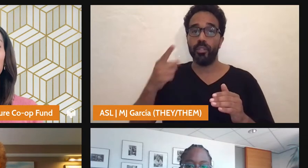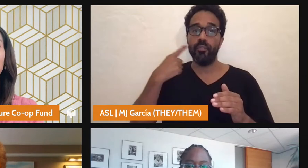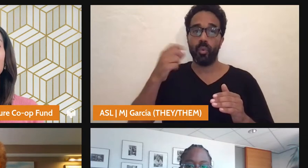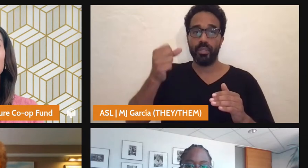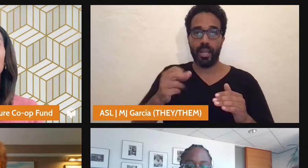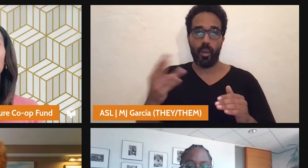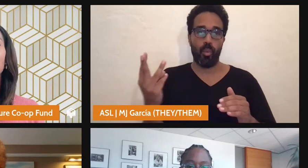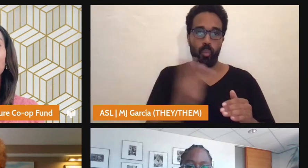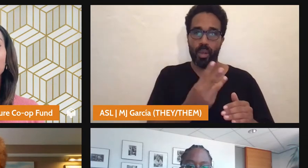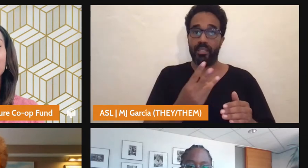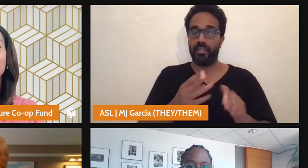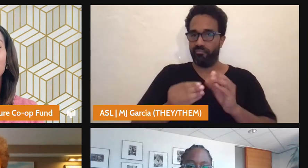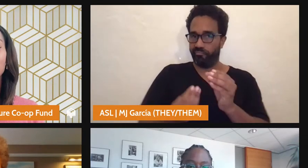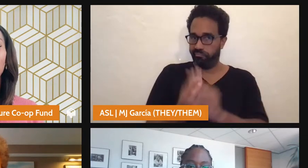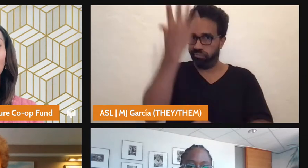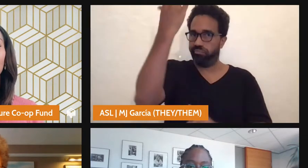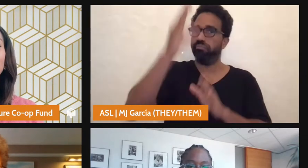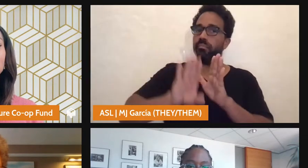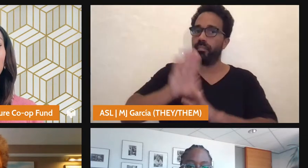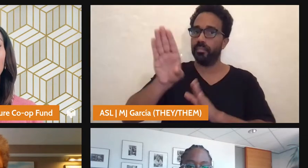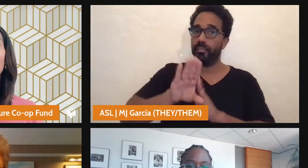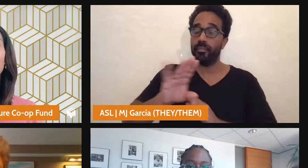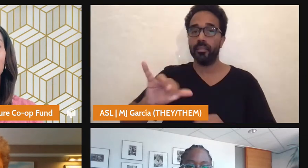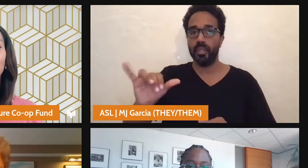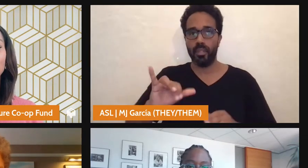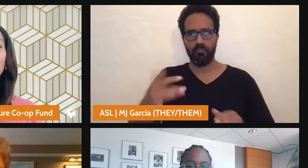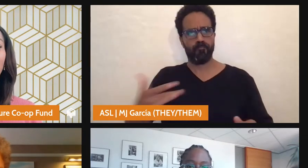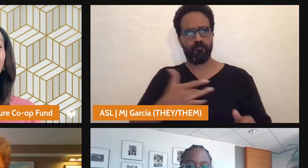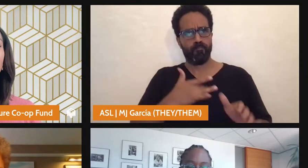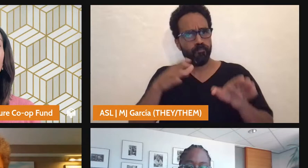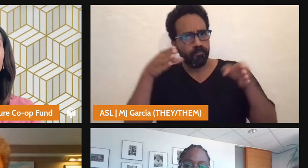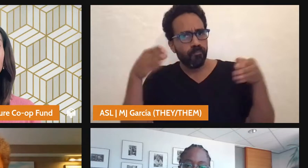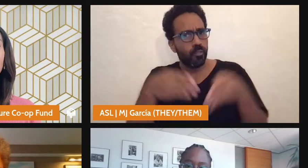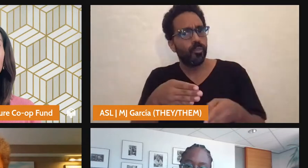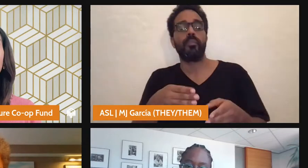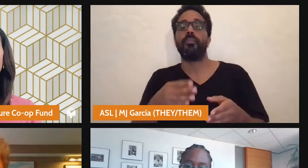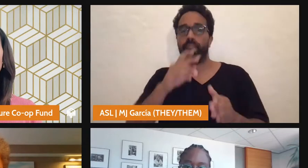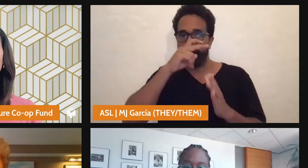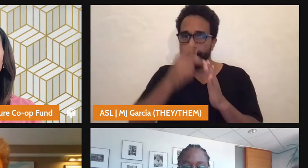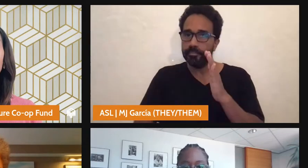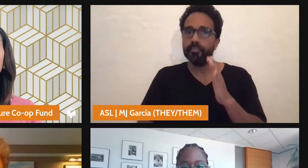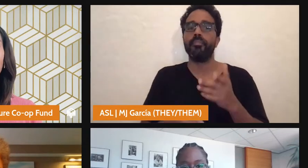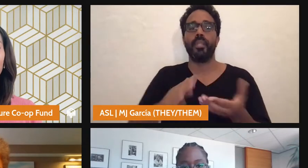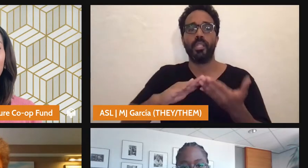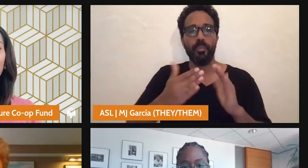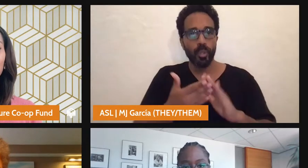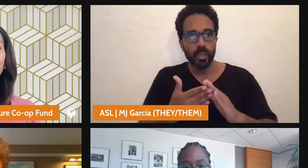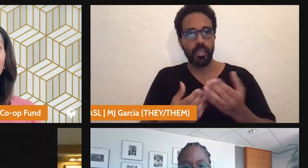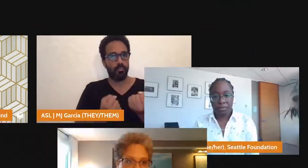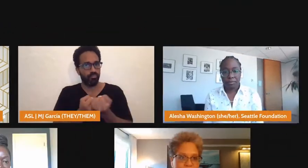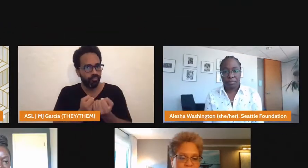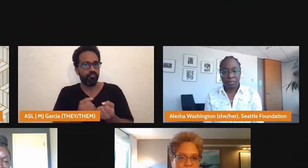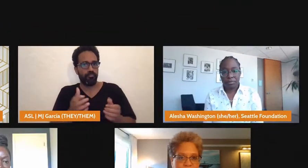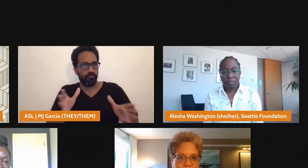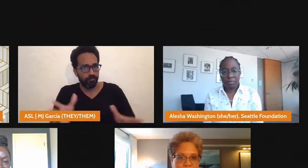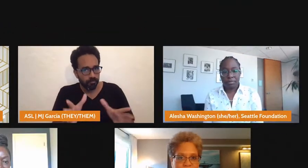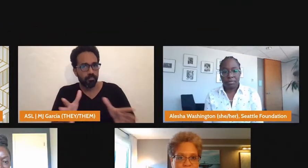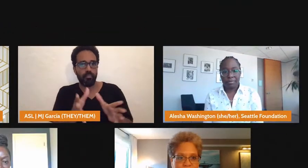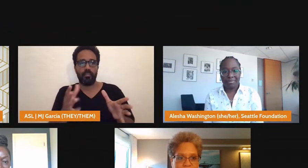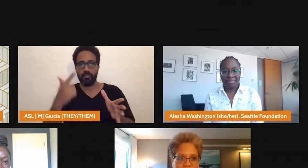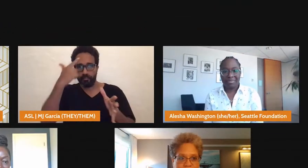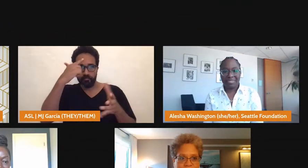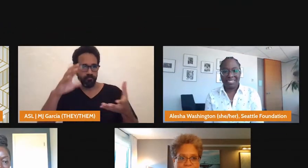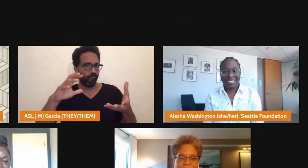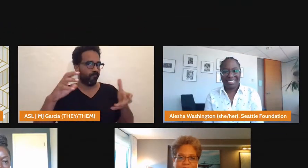deeply committed to a community-centered racial equity approach and shifting the philanthropic paradigm. Please join me